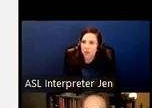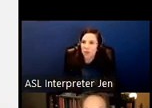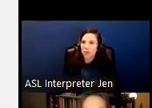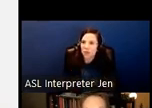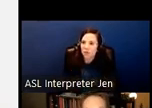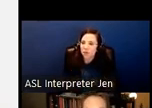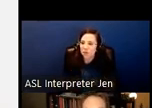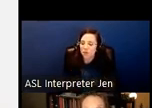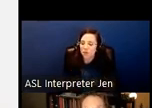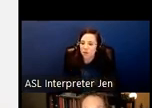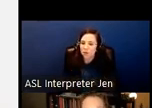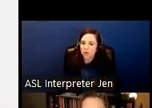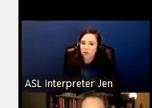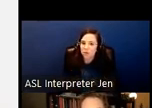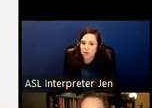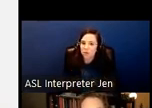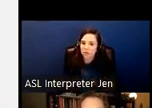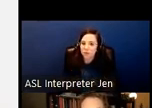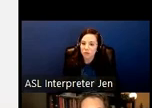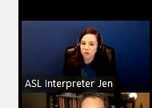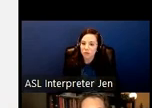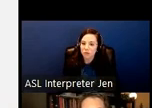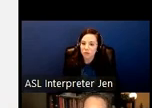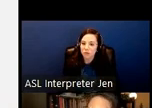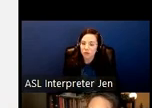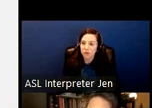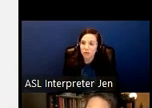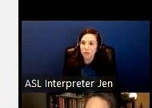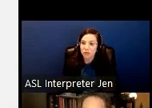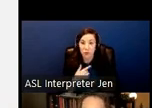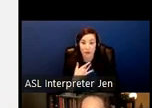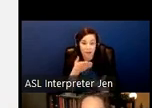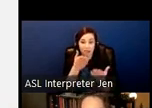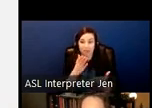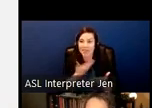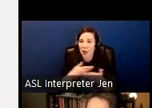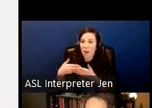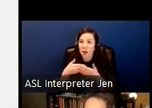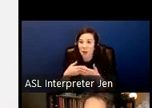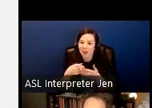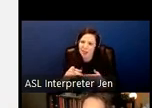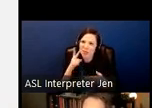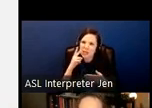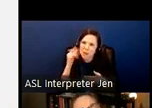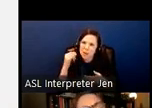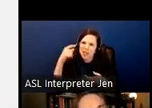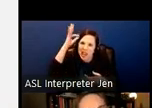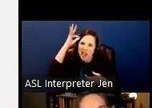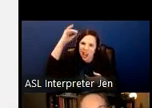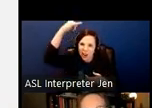And what we believe, our grounding for our understanding is that this is our baby. We can tell with a little curly Q on